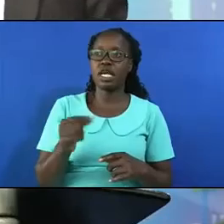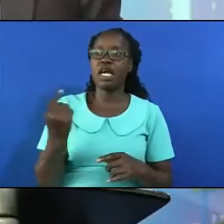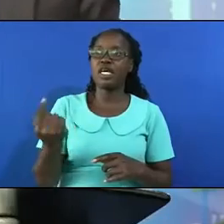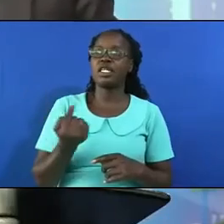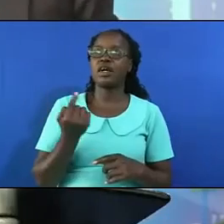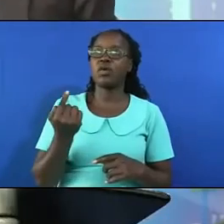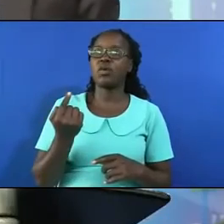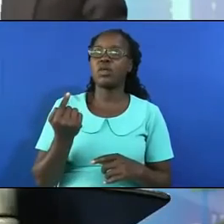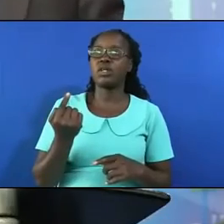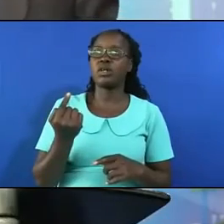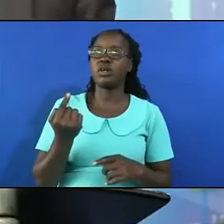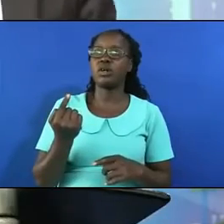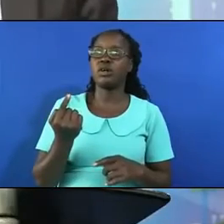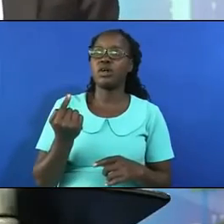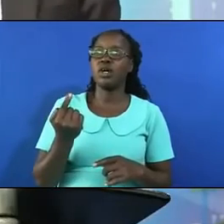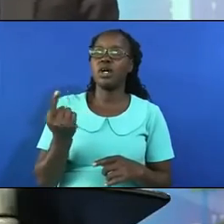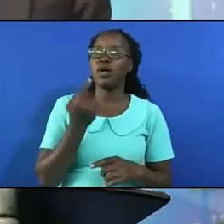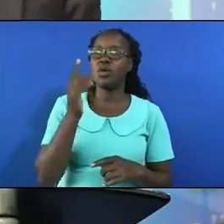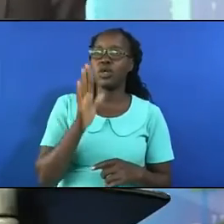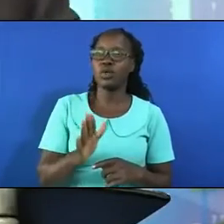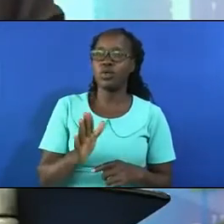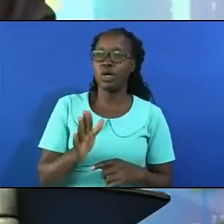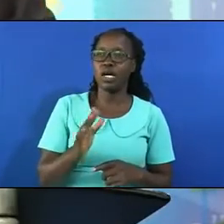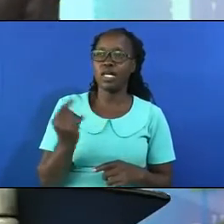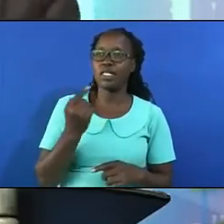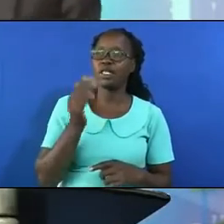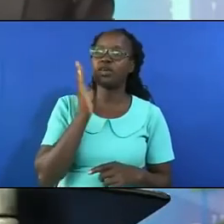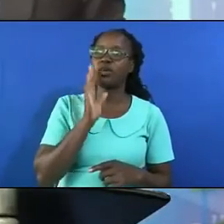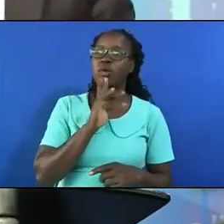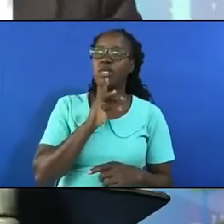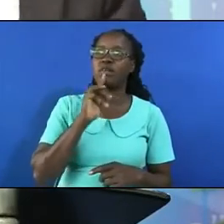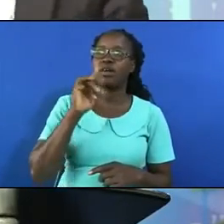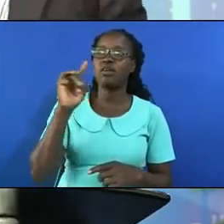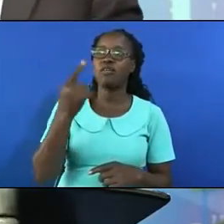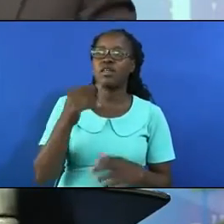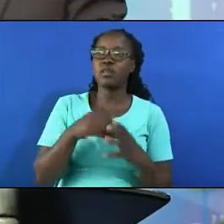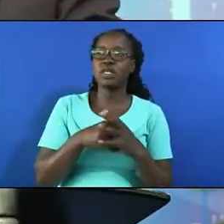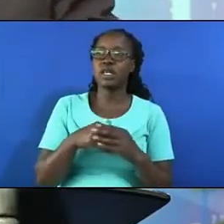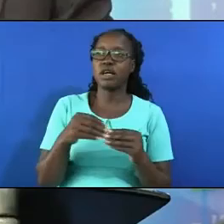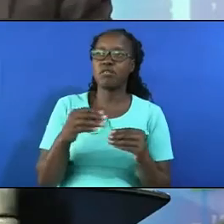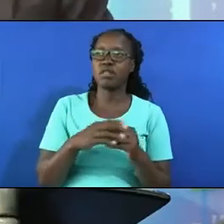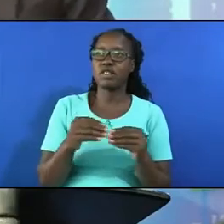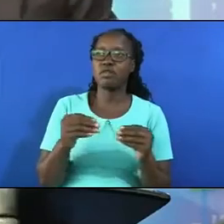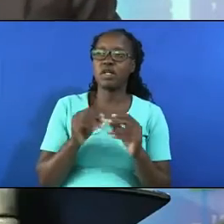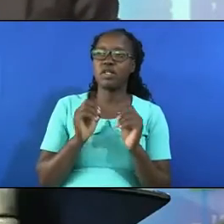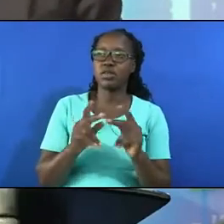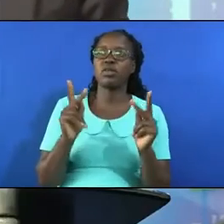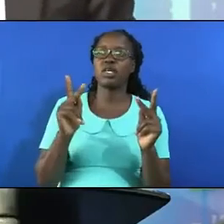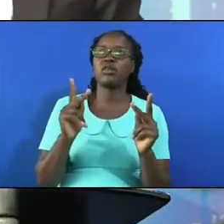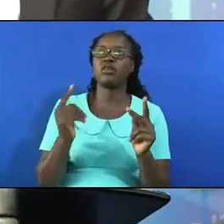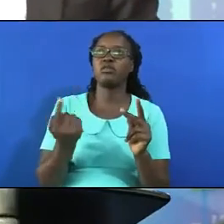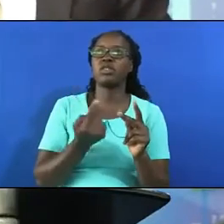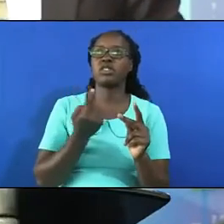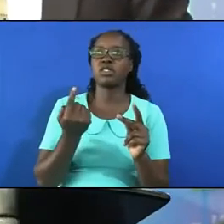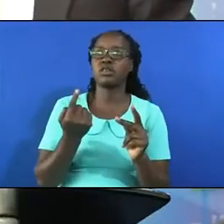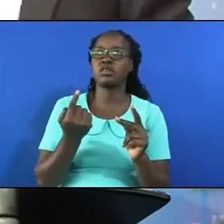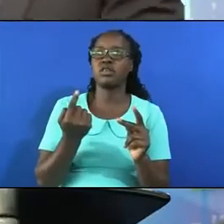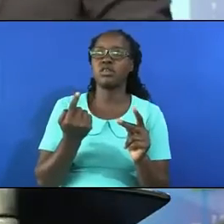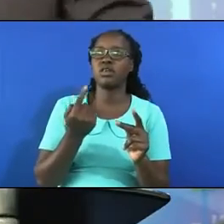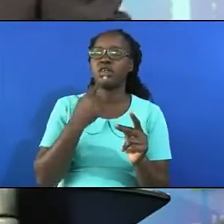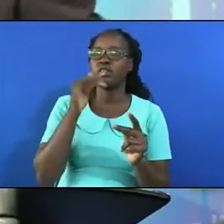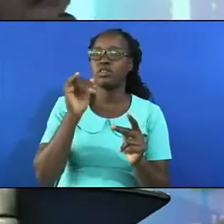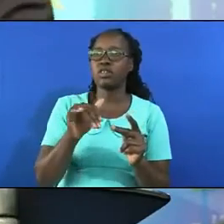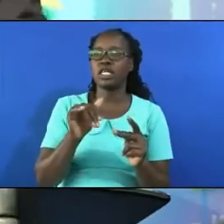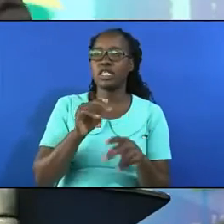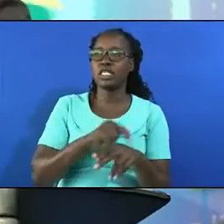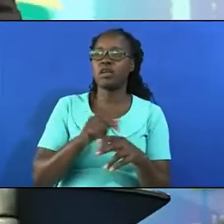widow, as a widower, as a single parent, we must first be comfortable and okay with being single. So